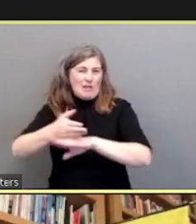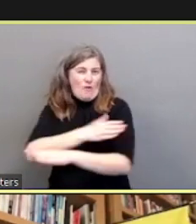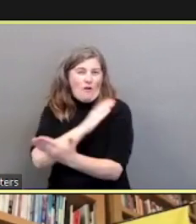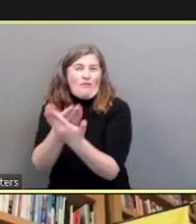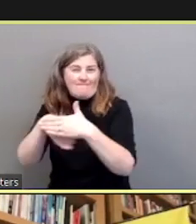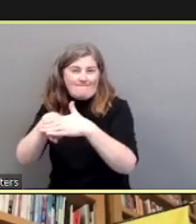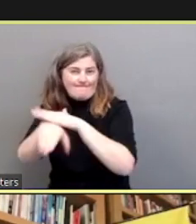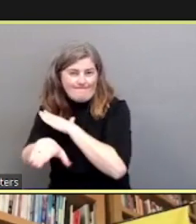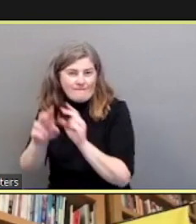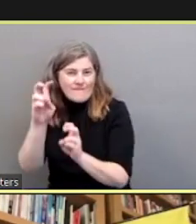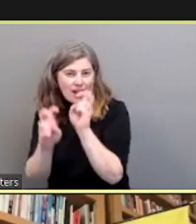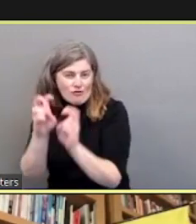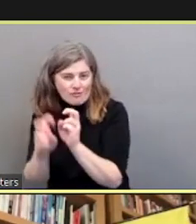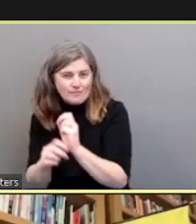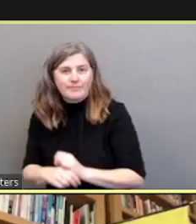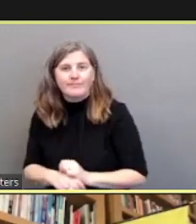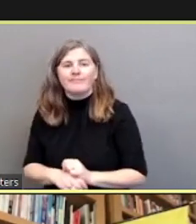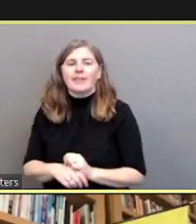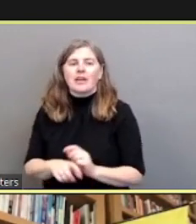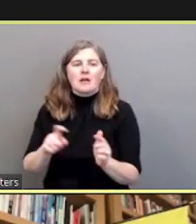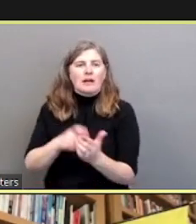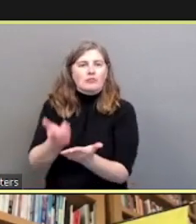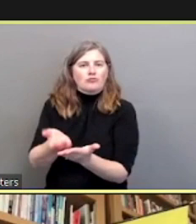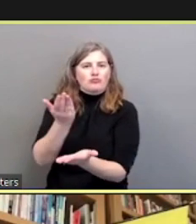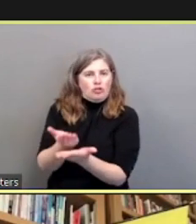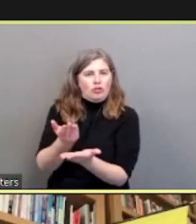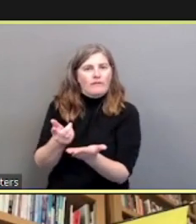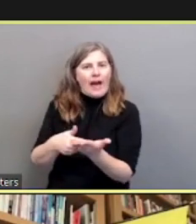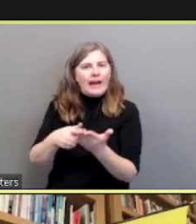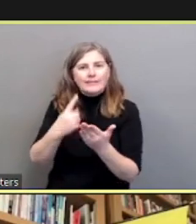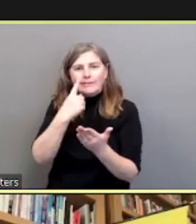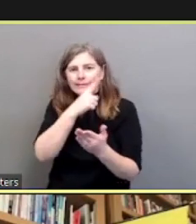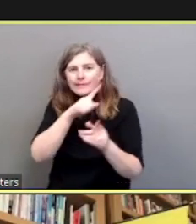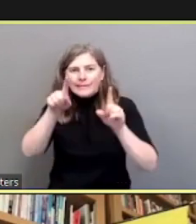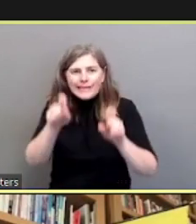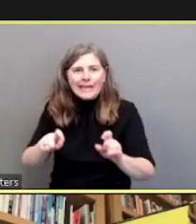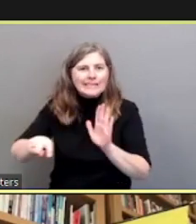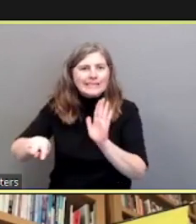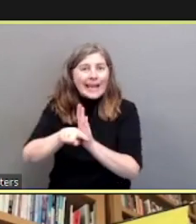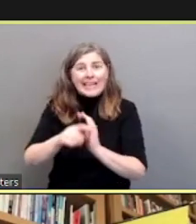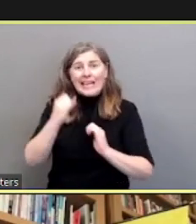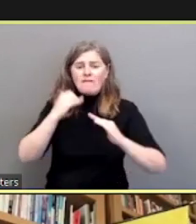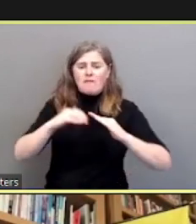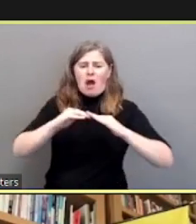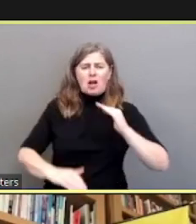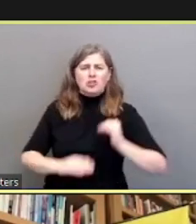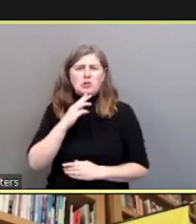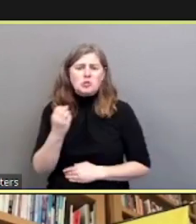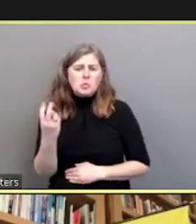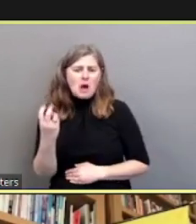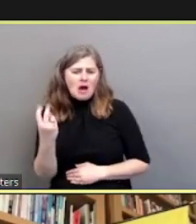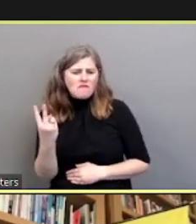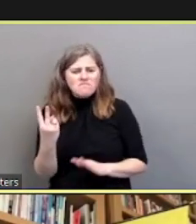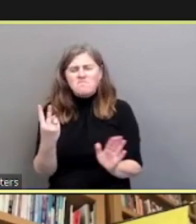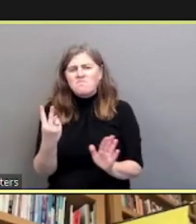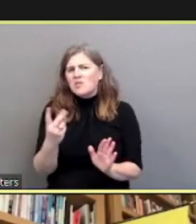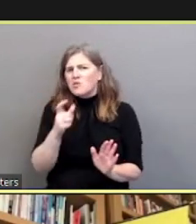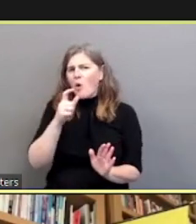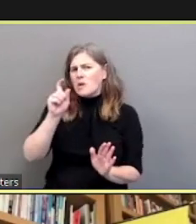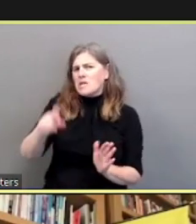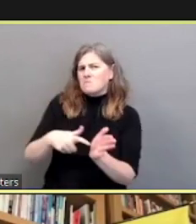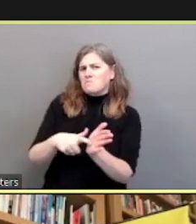to the fairgrounds, and that you have to have evidence that it's negative. If you're under 12, you do not have